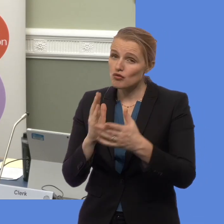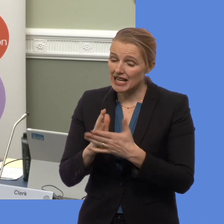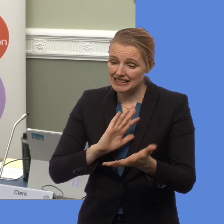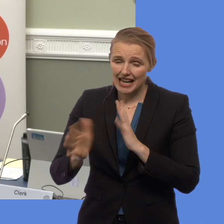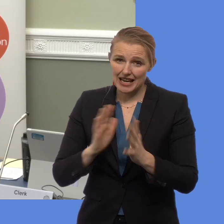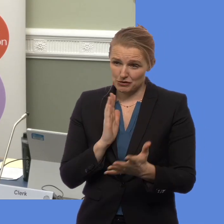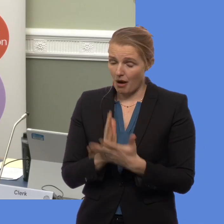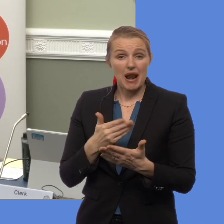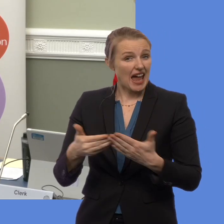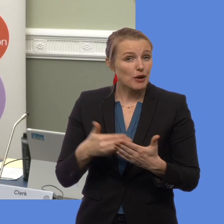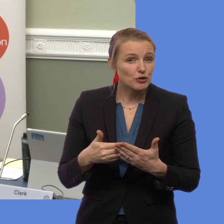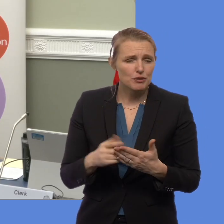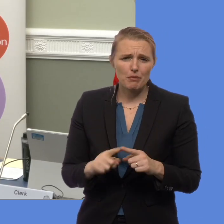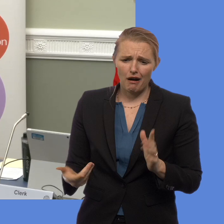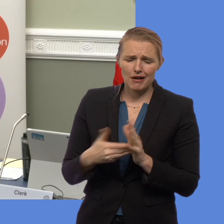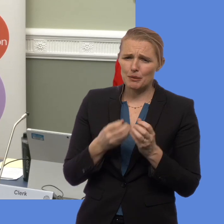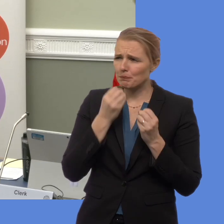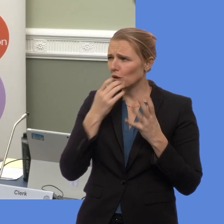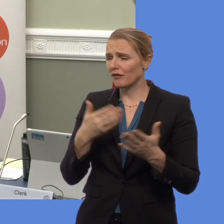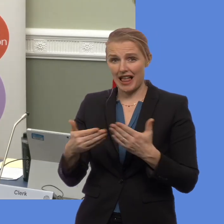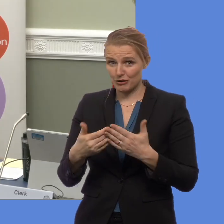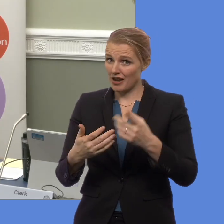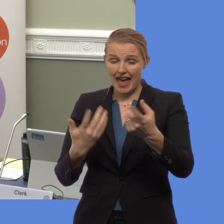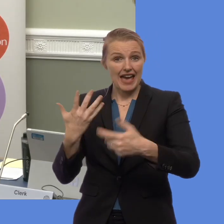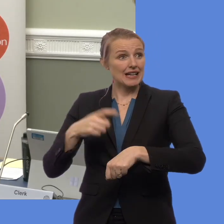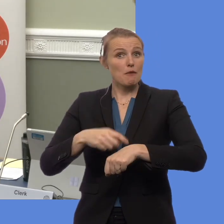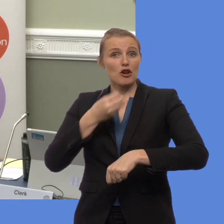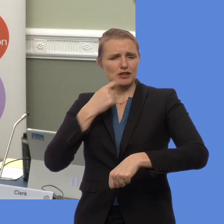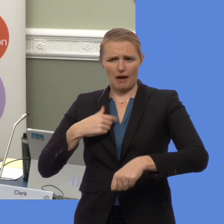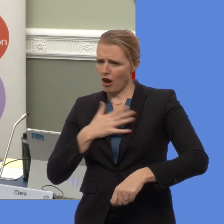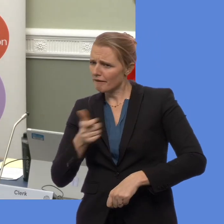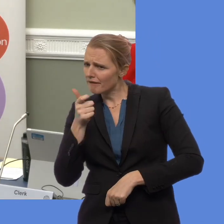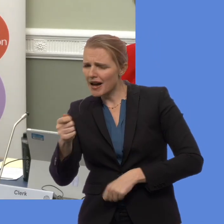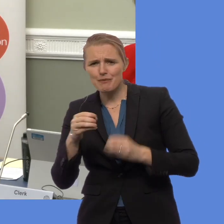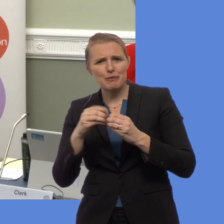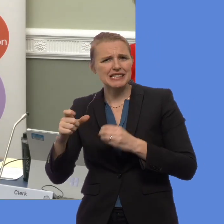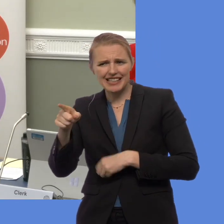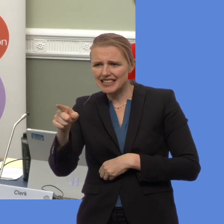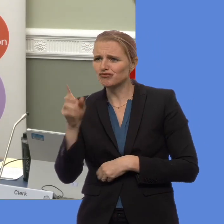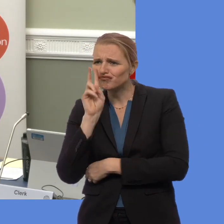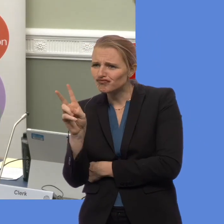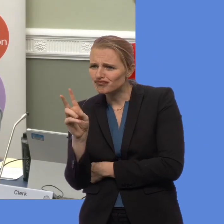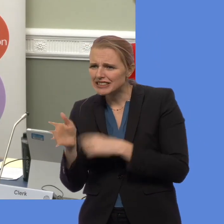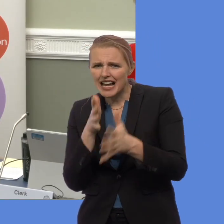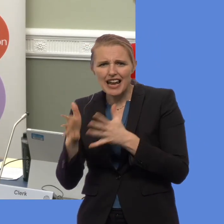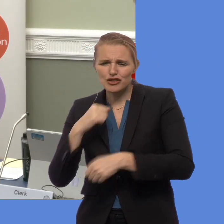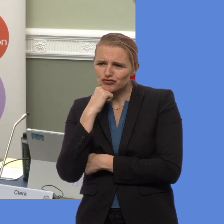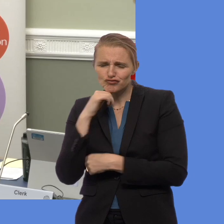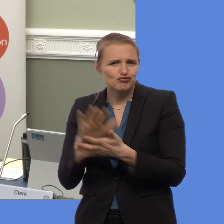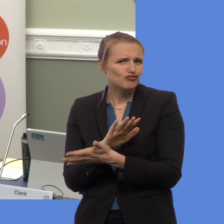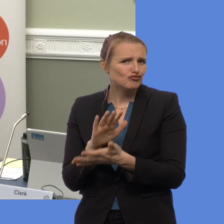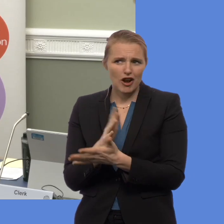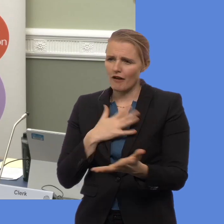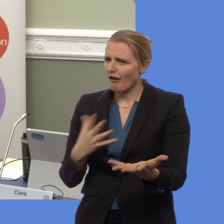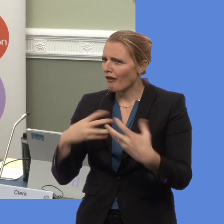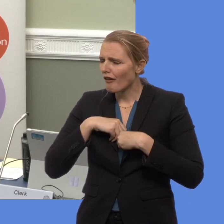languages. And I actually would have had time allowed, I always watched that second section just to kind of absorb it. So anyway, we'll not